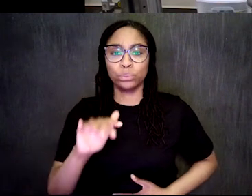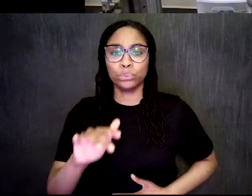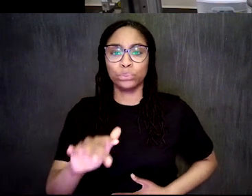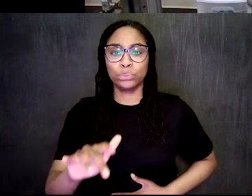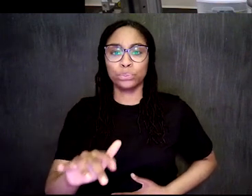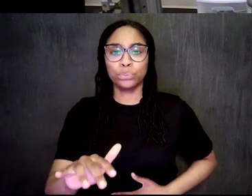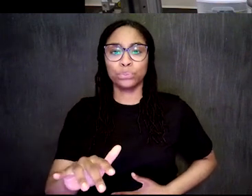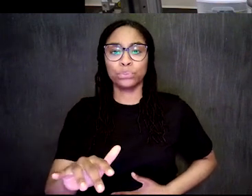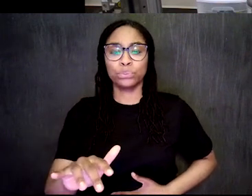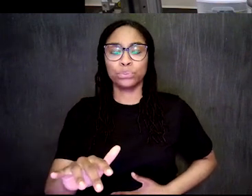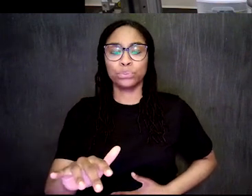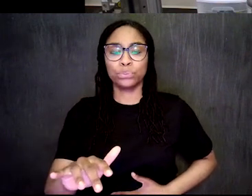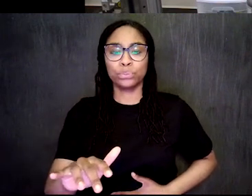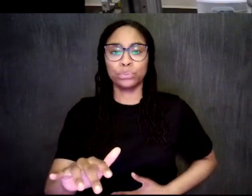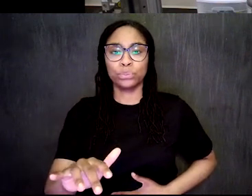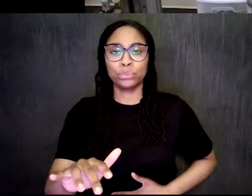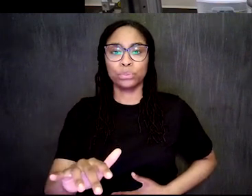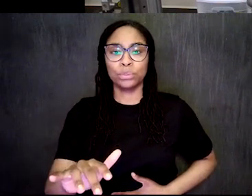And exhale.